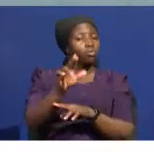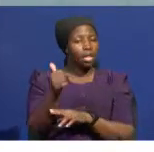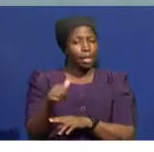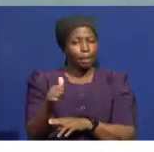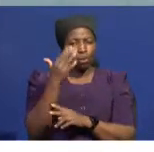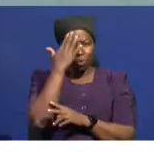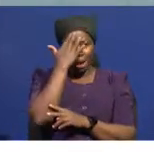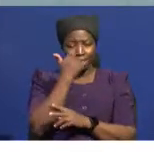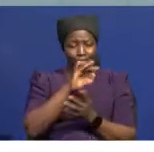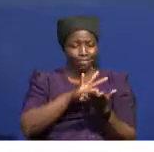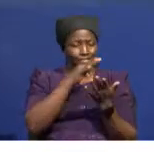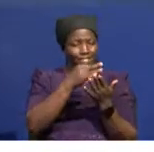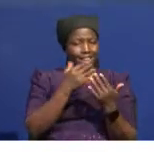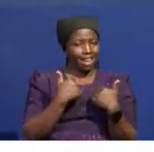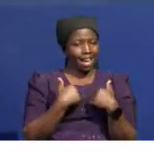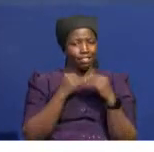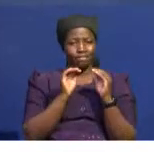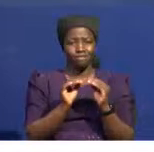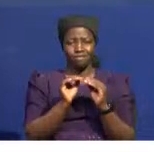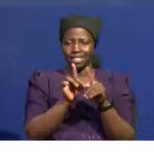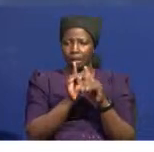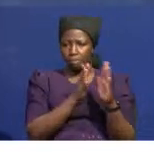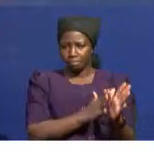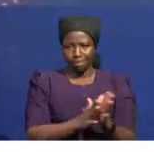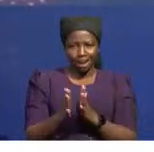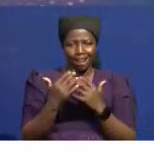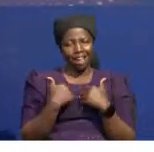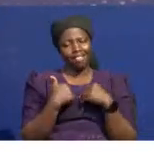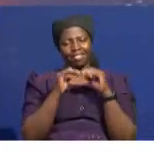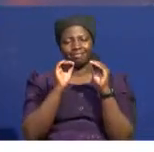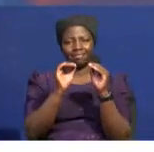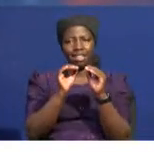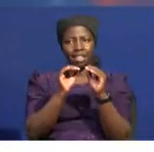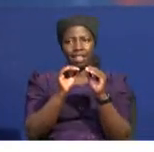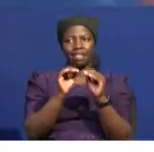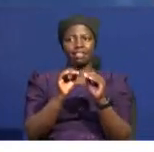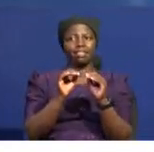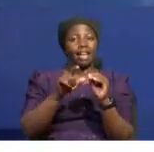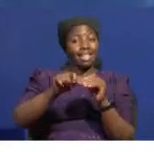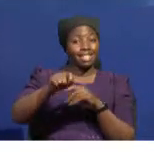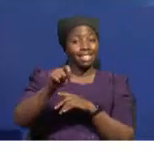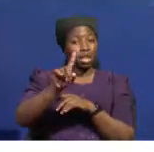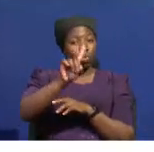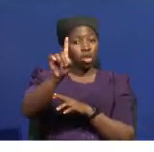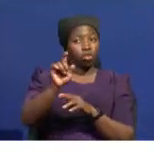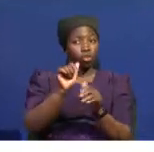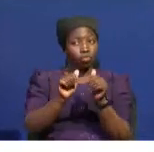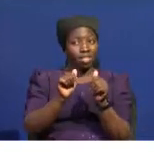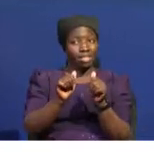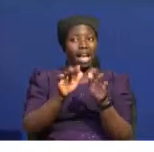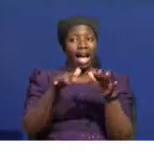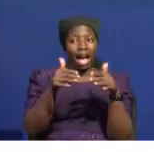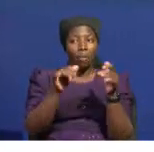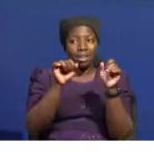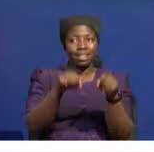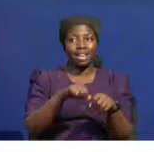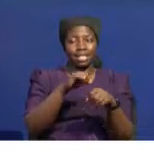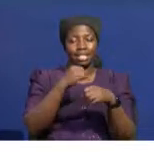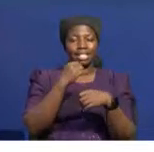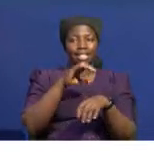and structures. The key question is, how do we get energy transition